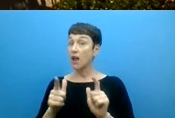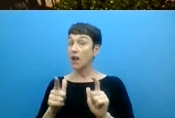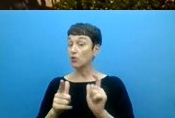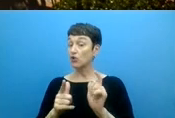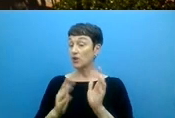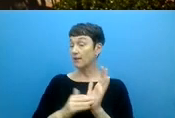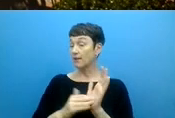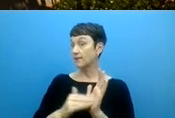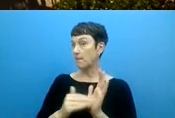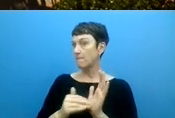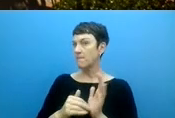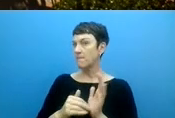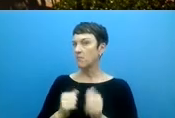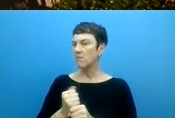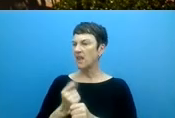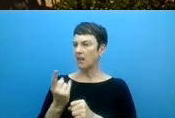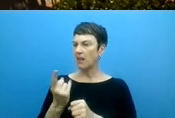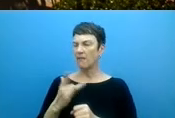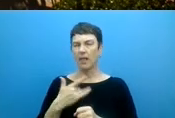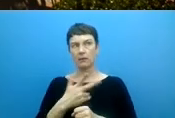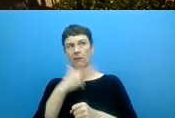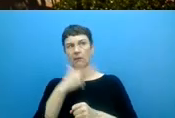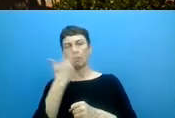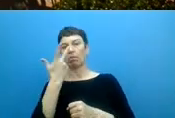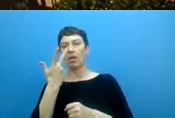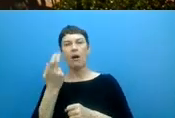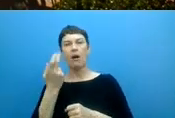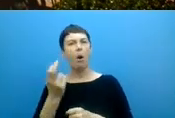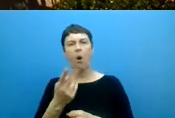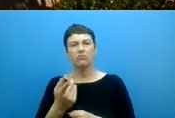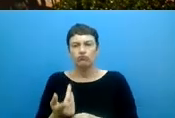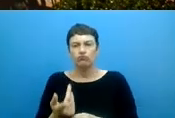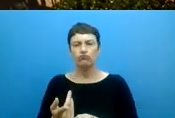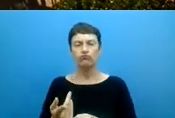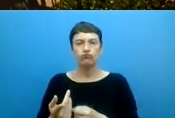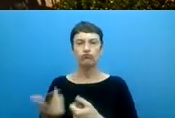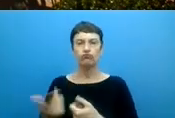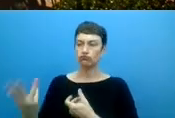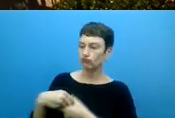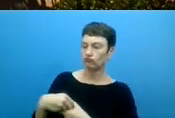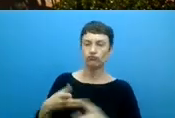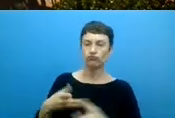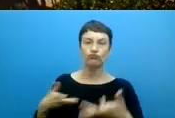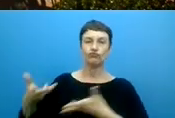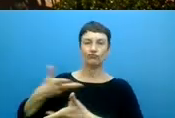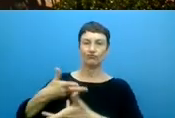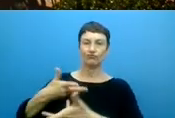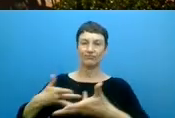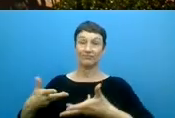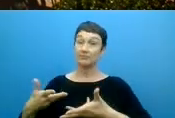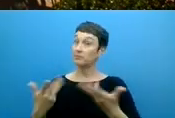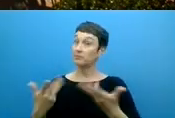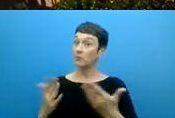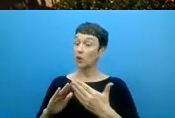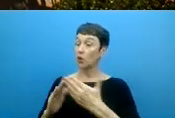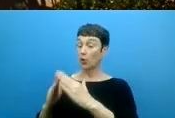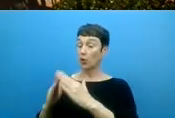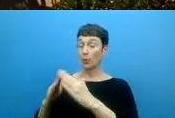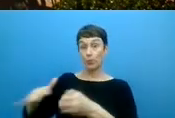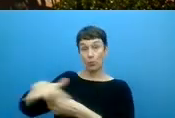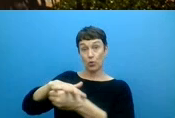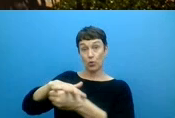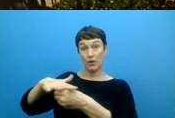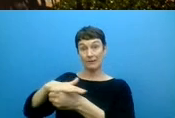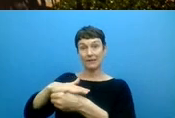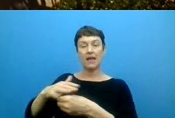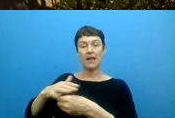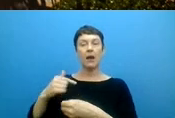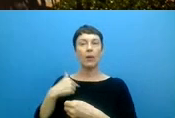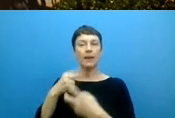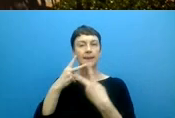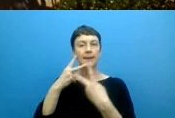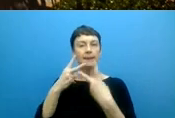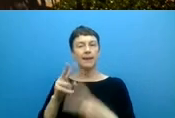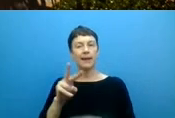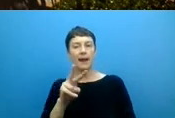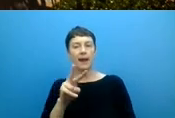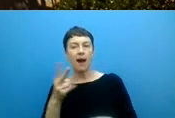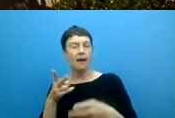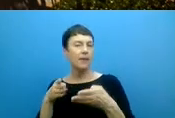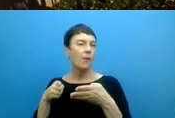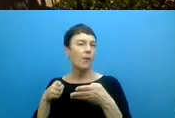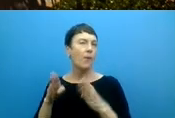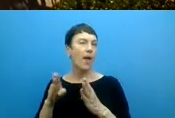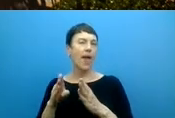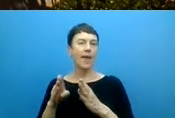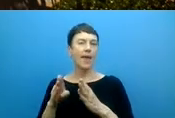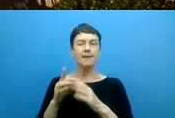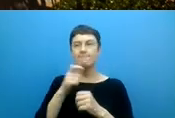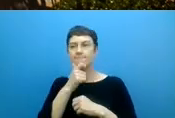using language to make people feel included? On a communal level, are the solutions we found to navigate the multilingual